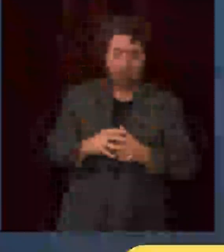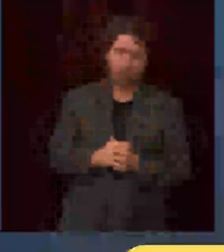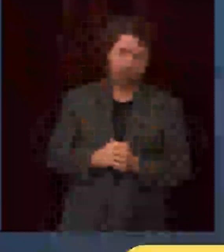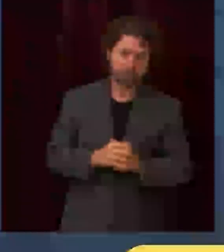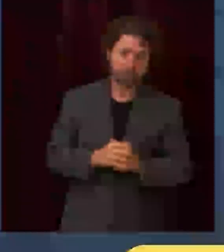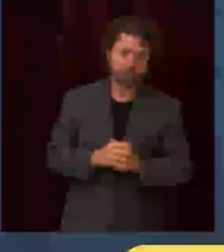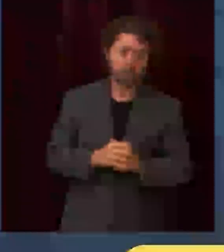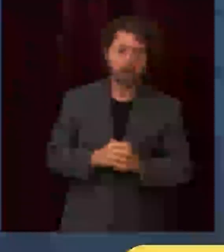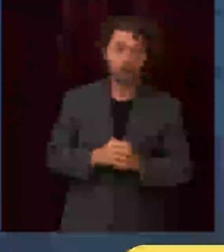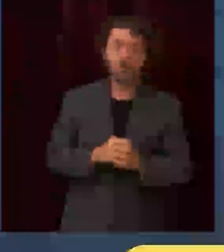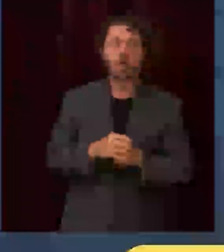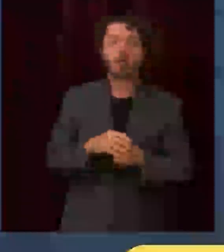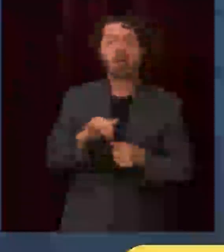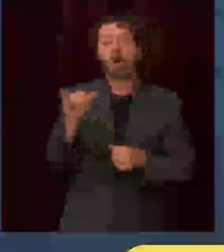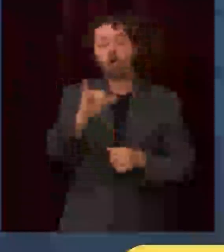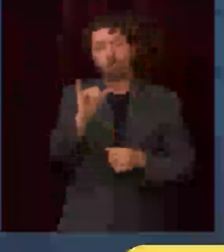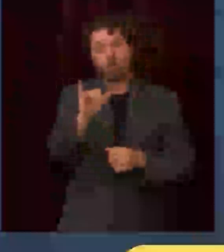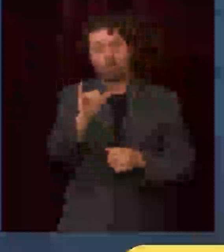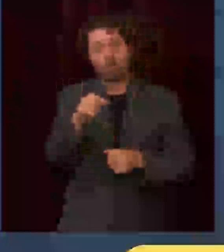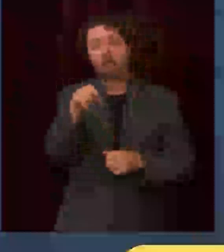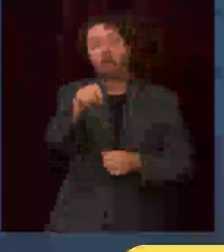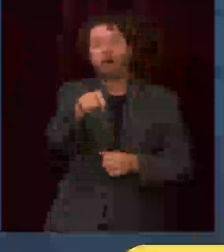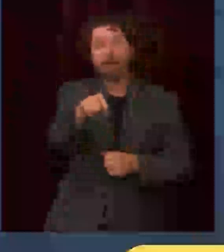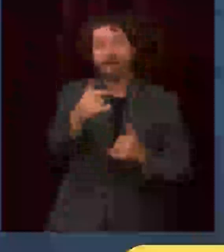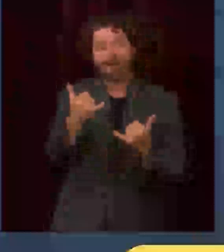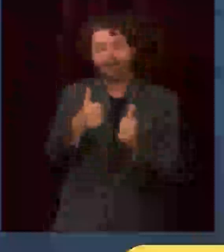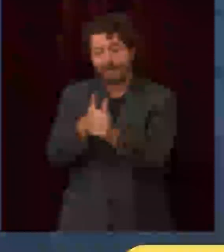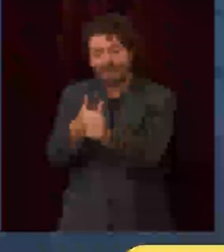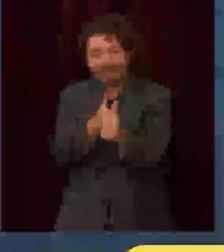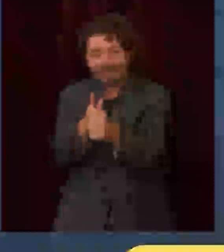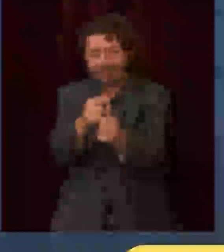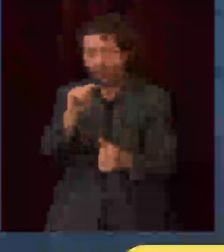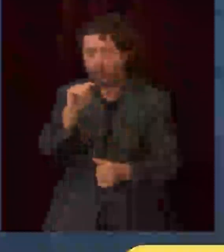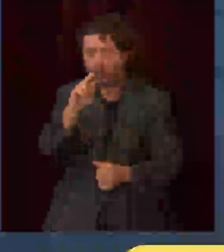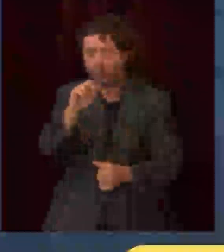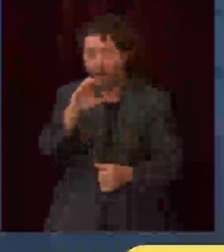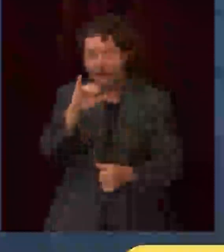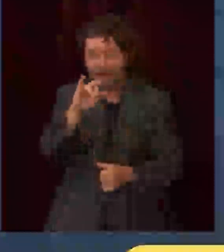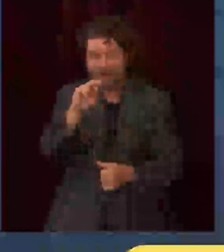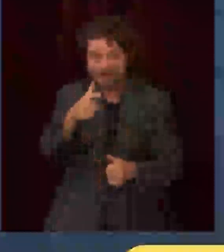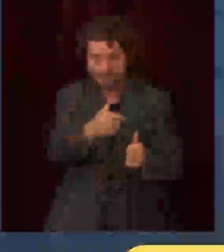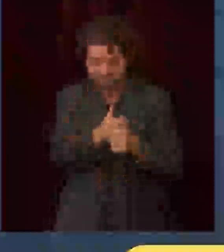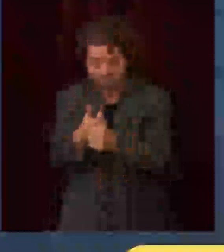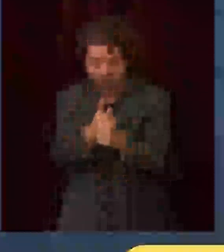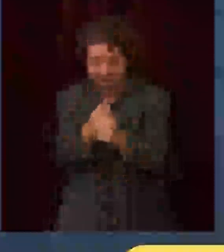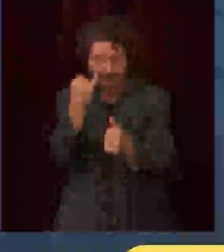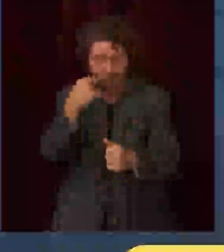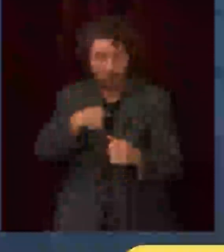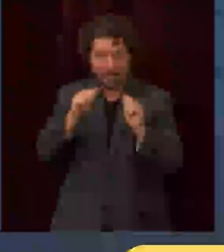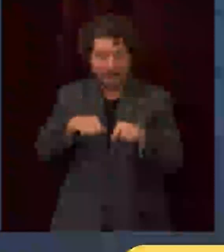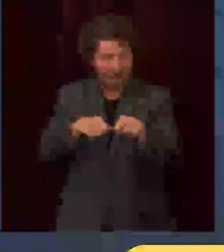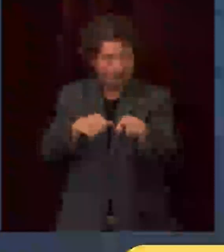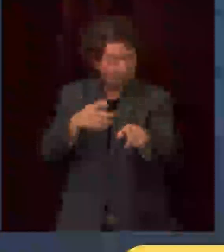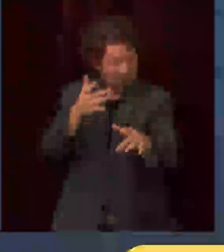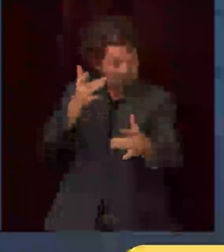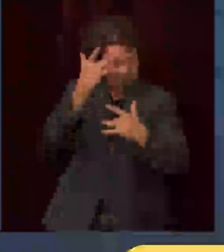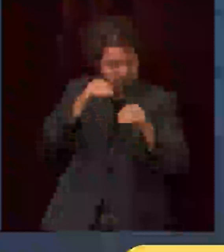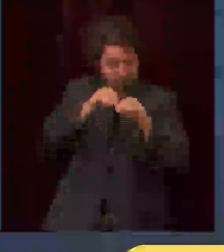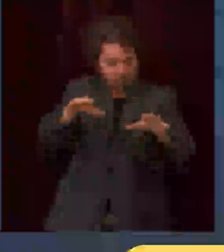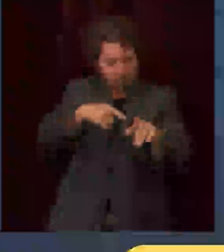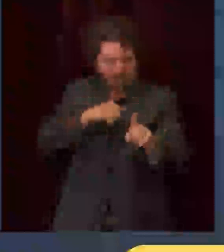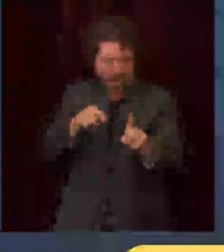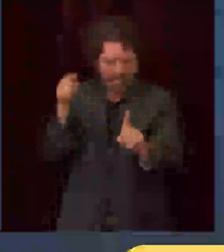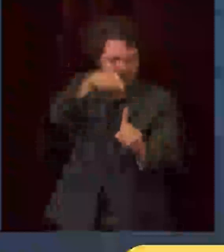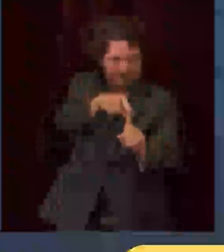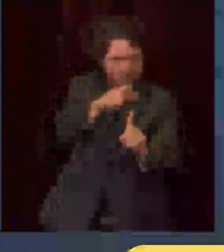these with these numbers, which we think we can, that then seems like a reasonable place to be. So there is